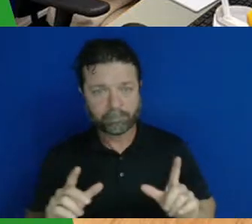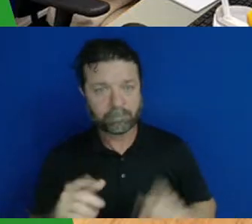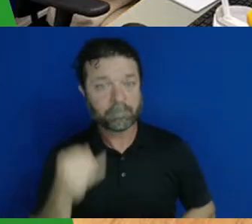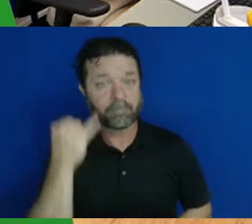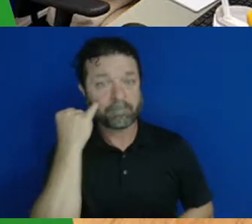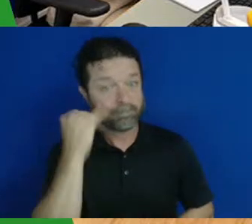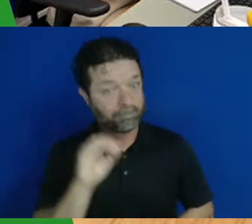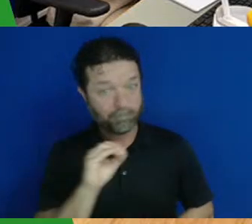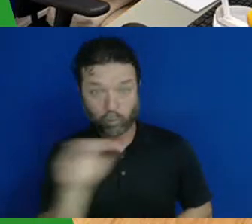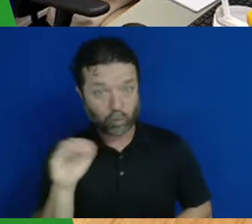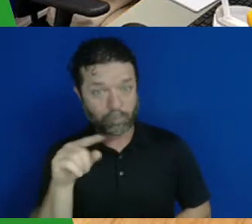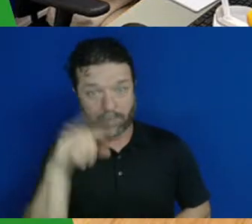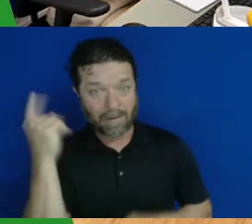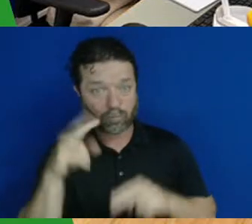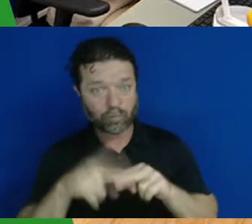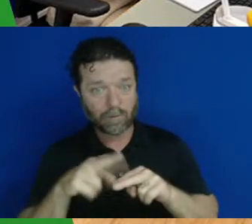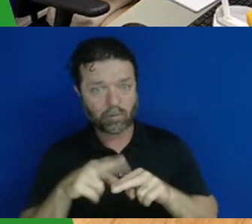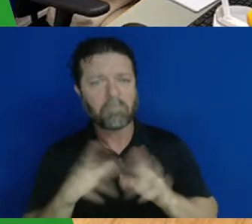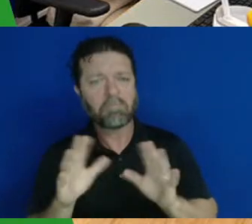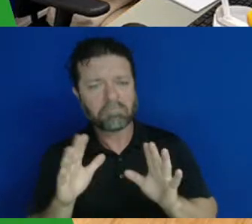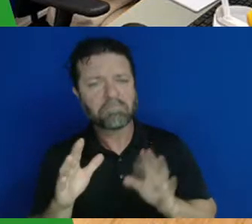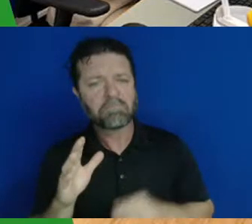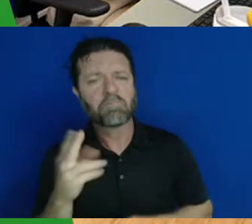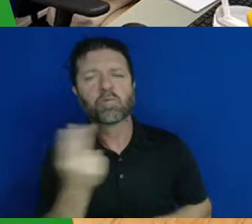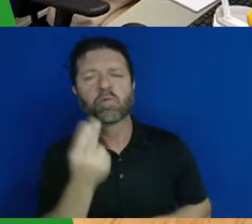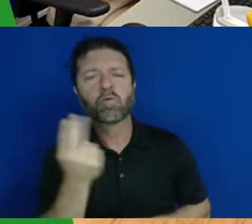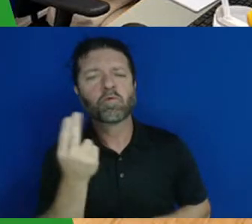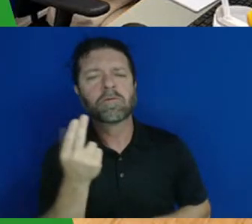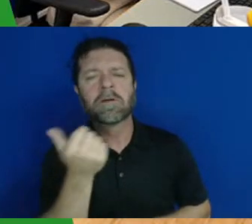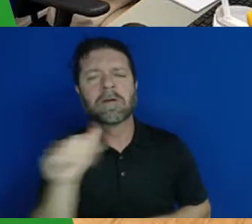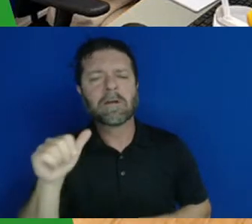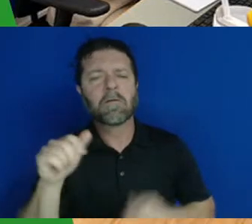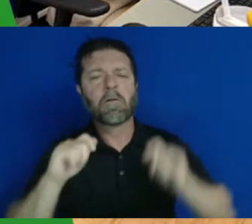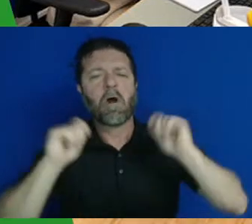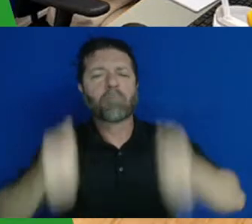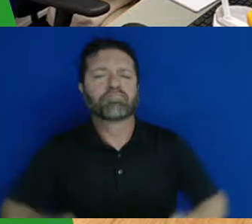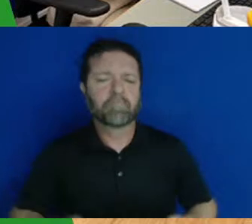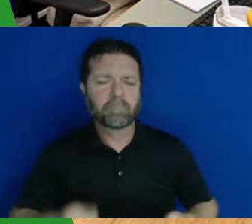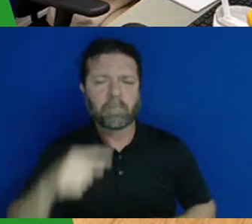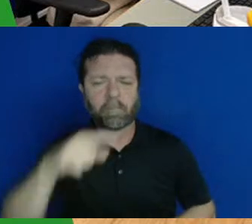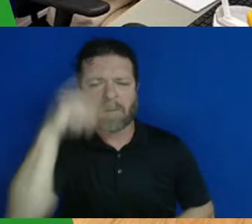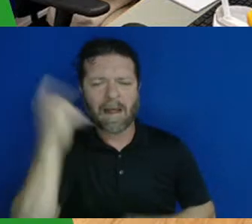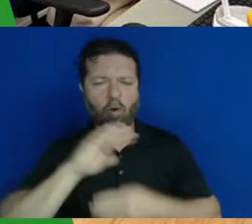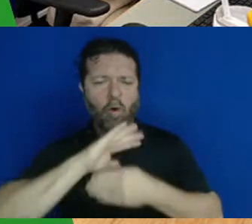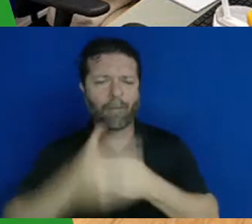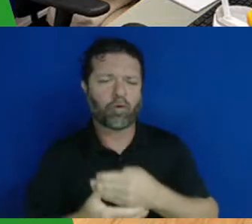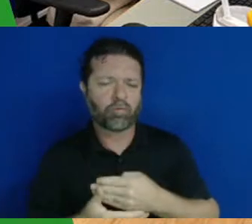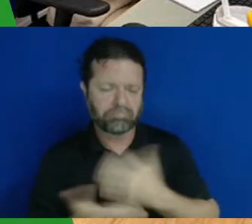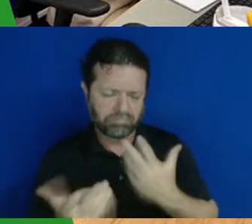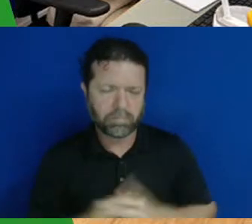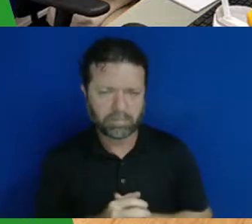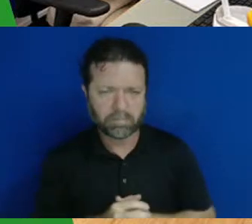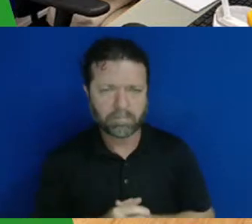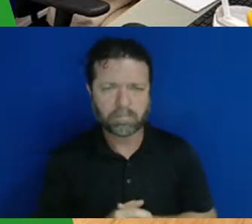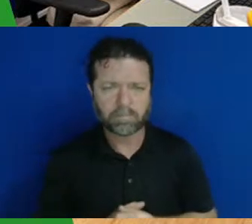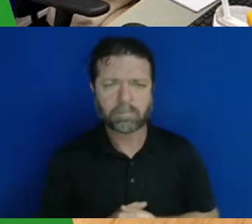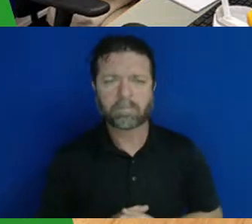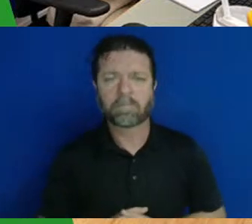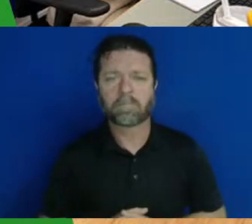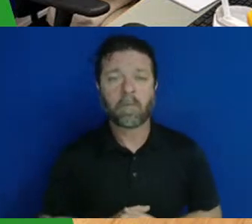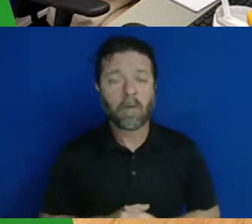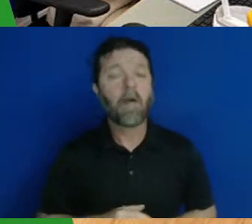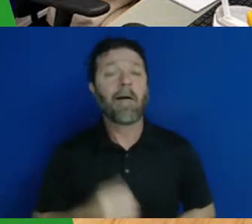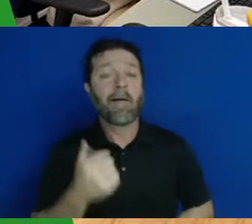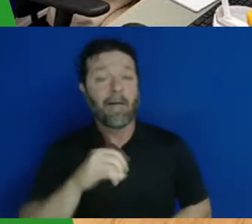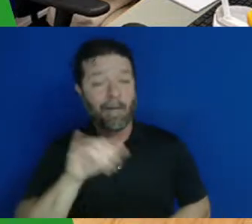over it. We do provide a blue backdrop that you must set up onto a solid